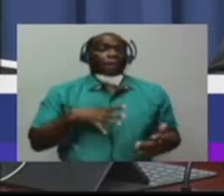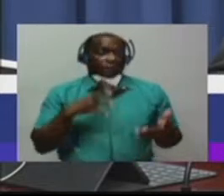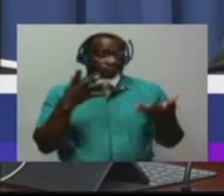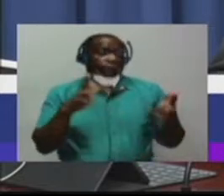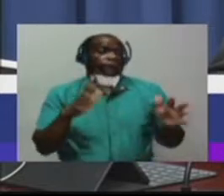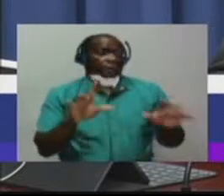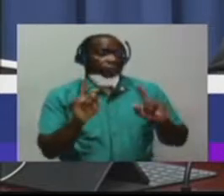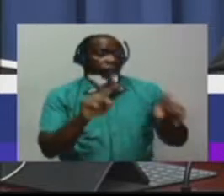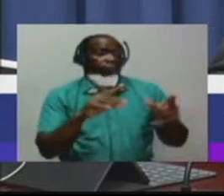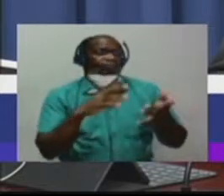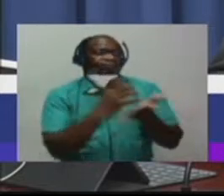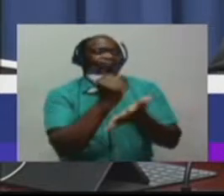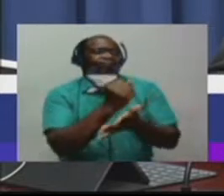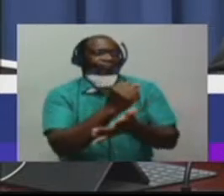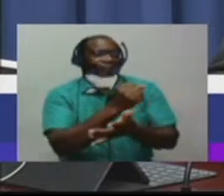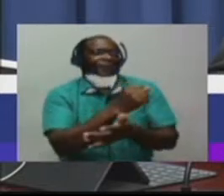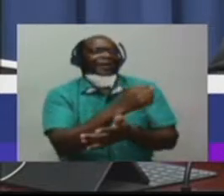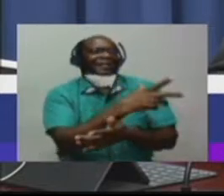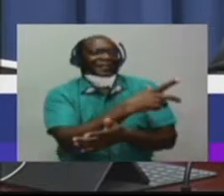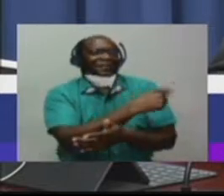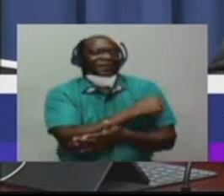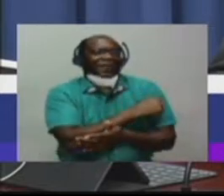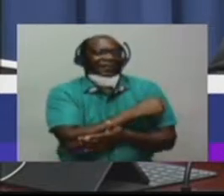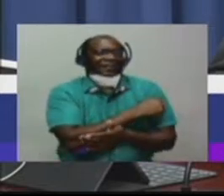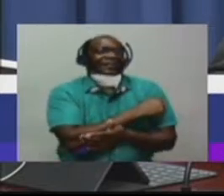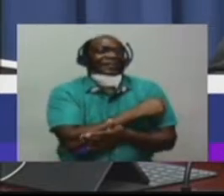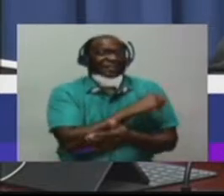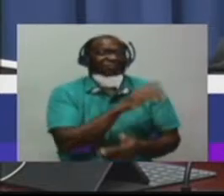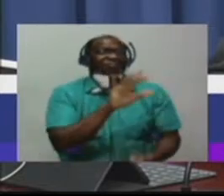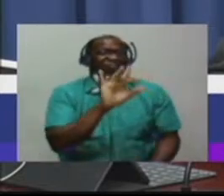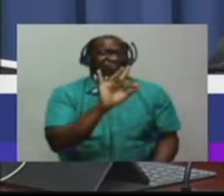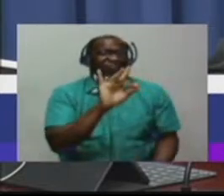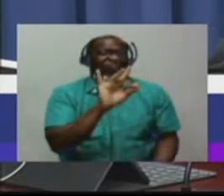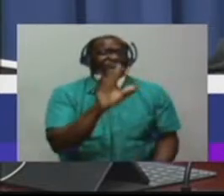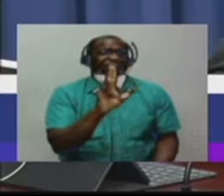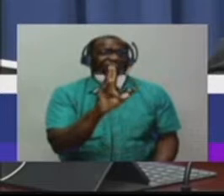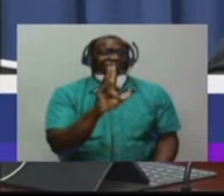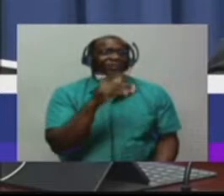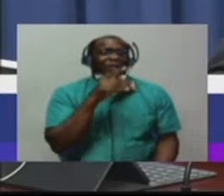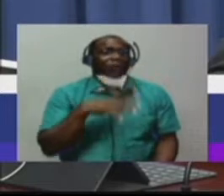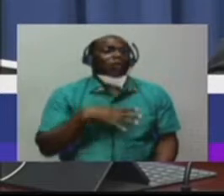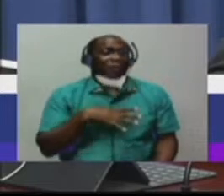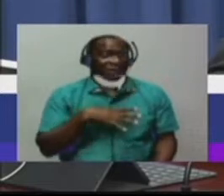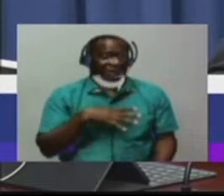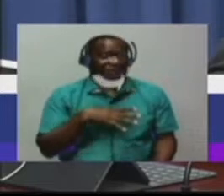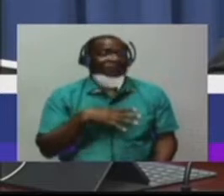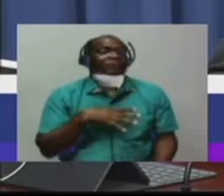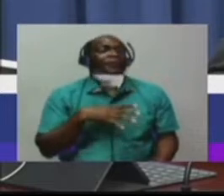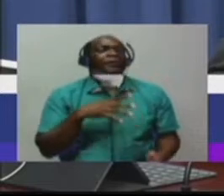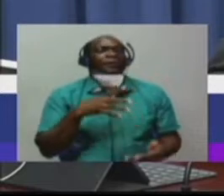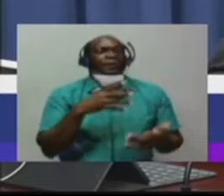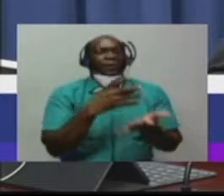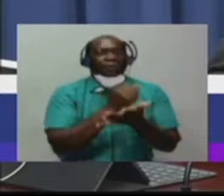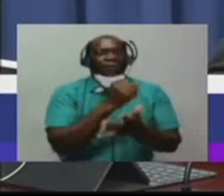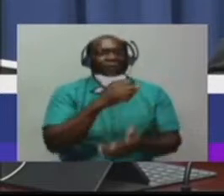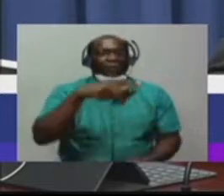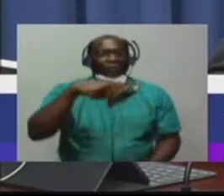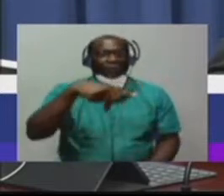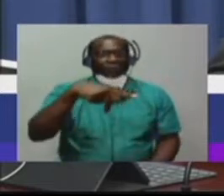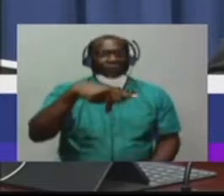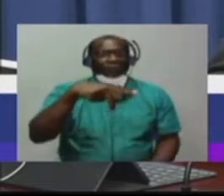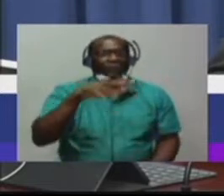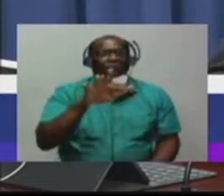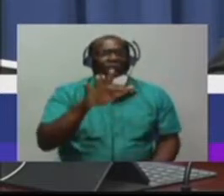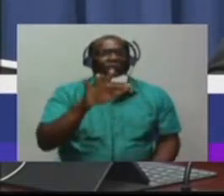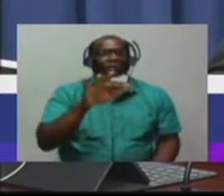So it means that 86 women are on their way using the Pfizer vaccine approved for